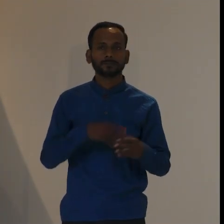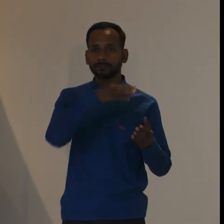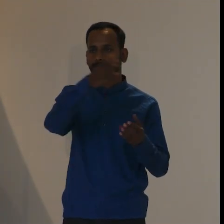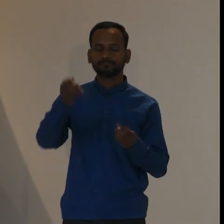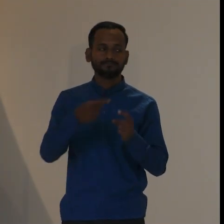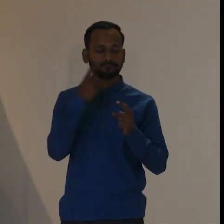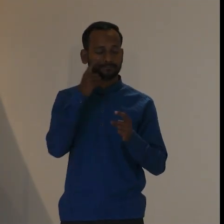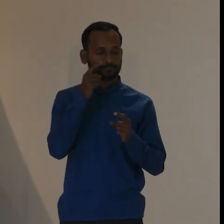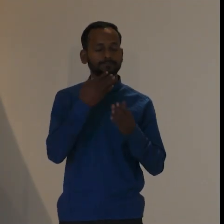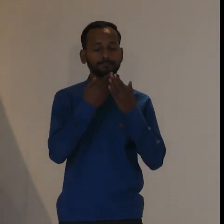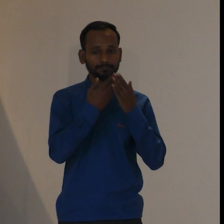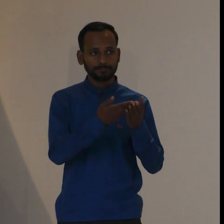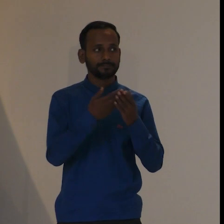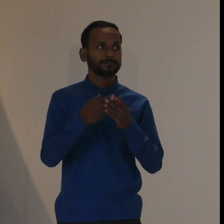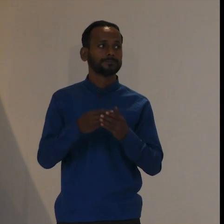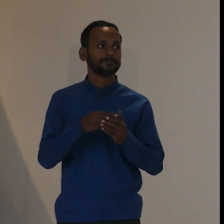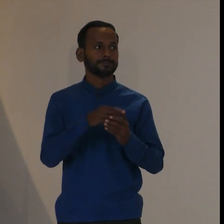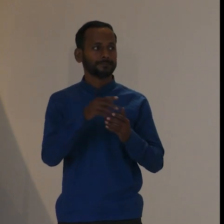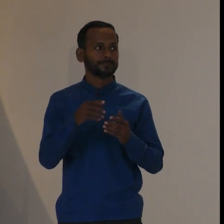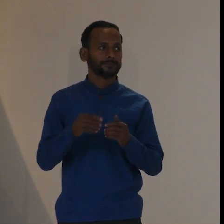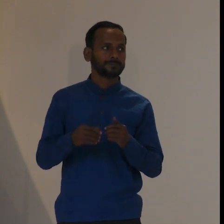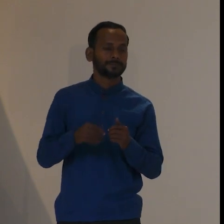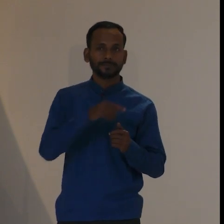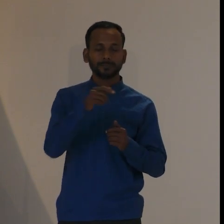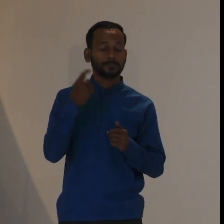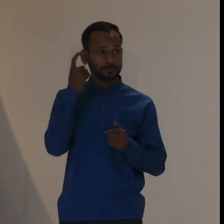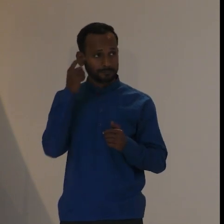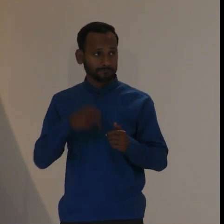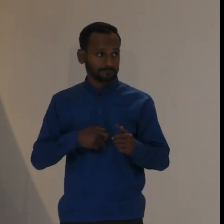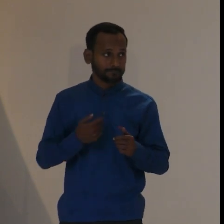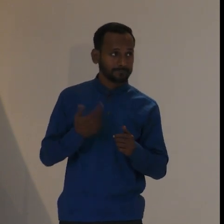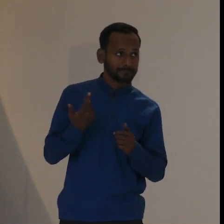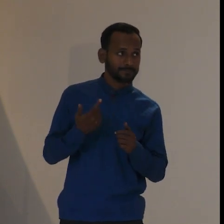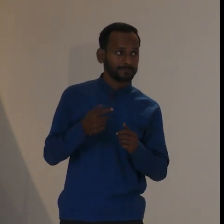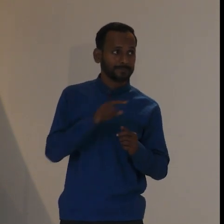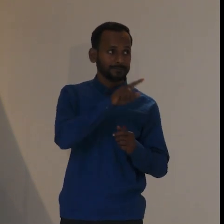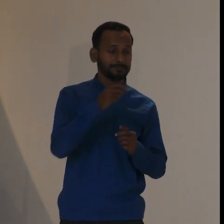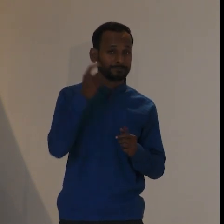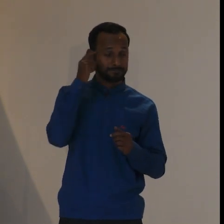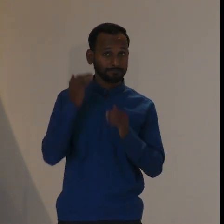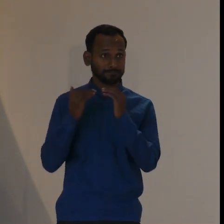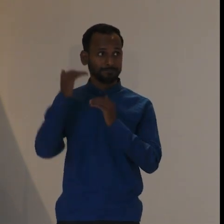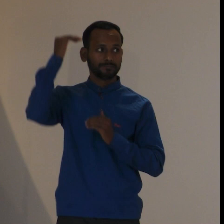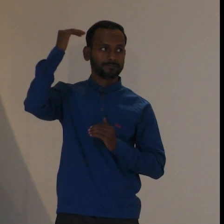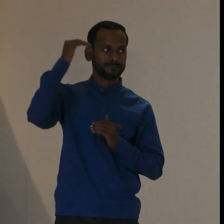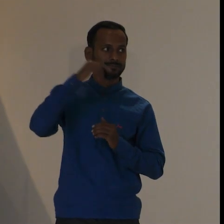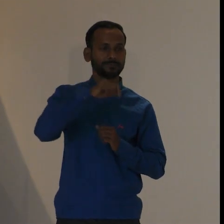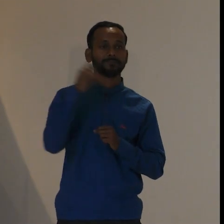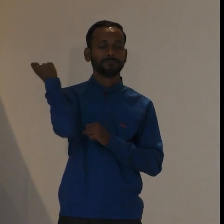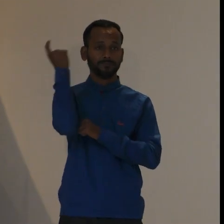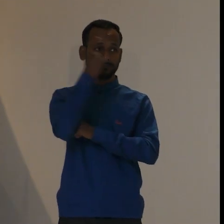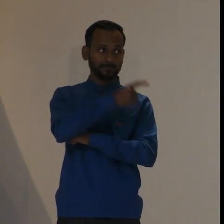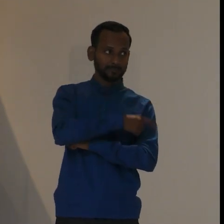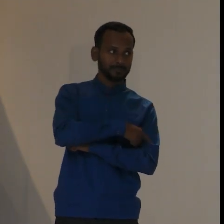Thank you, Meera. Thank you so much. I think you had us agog with the kind of talent you've unearthed from